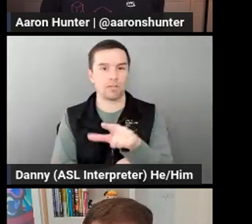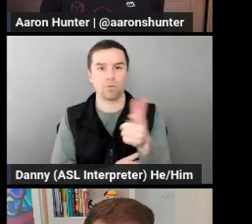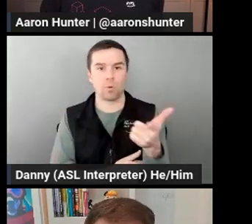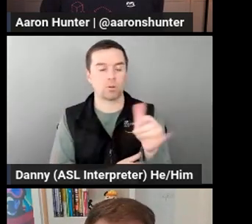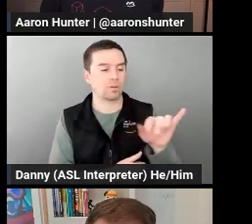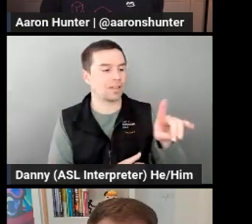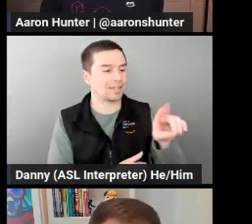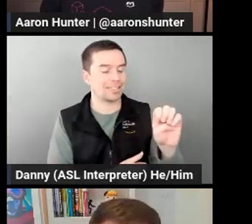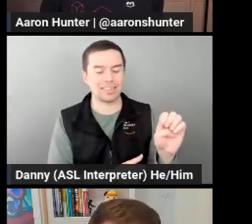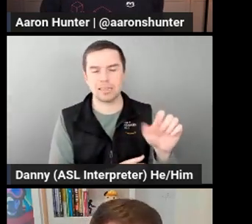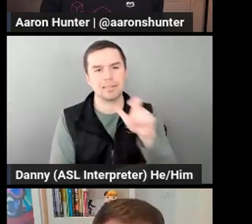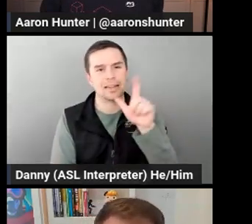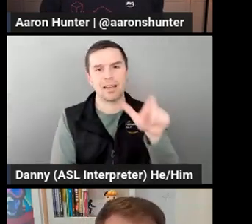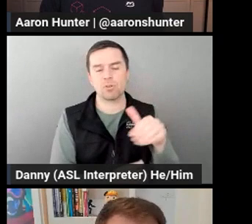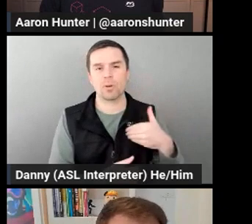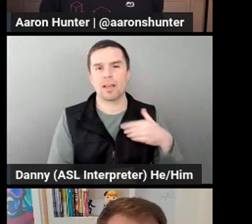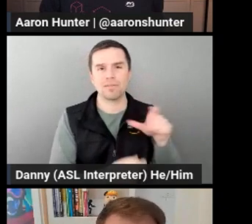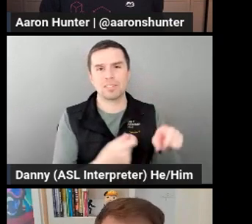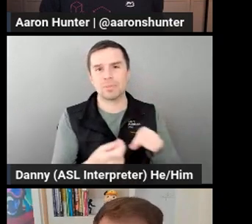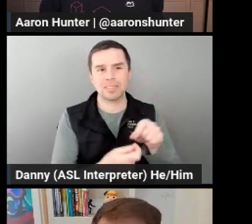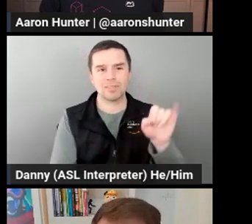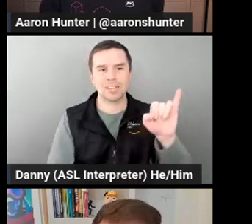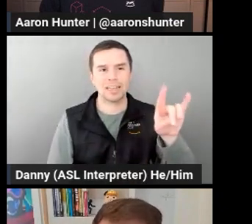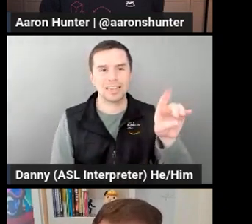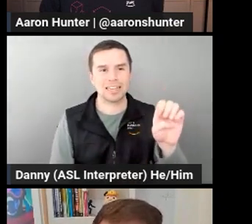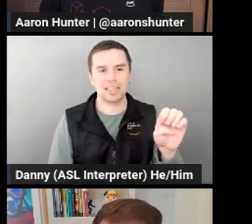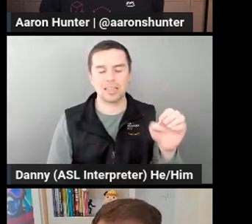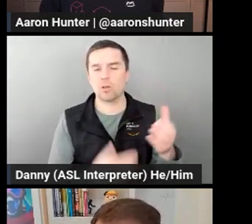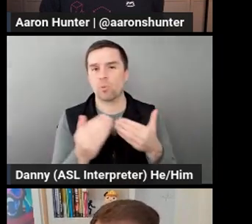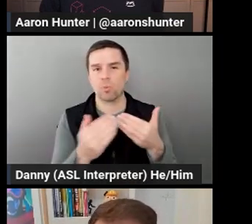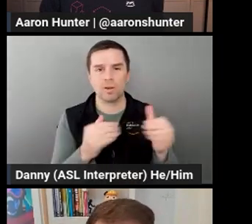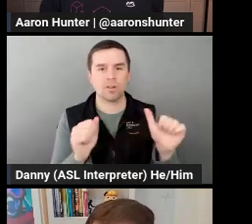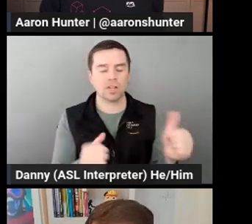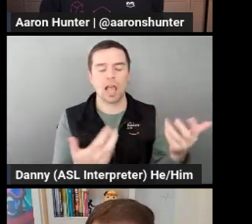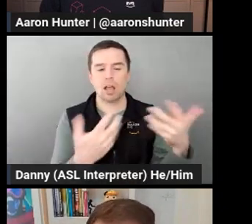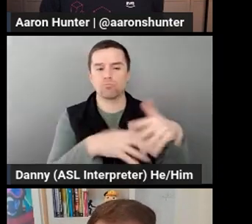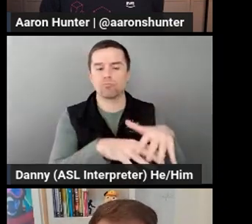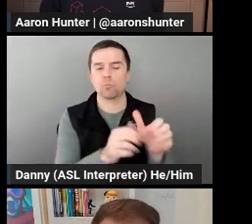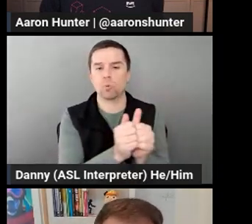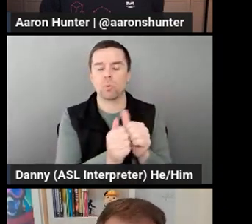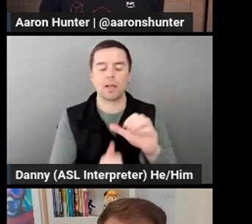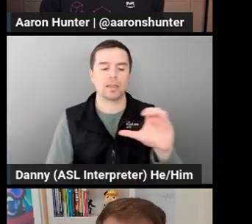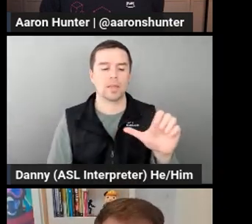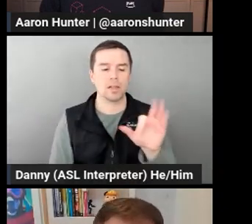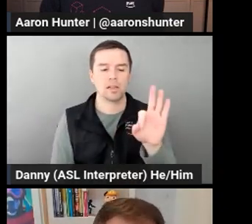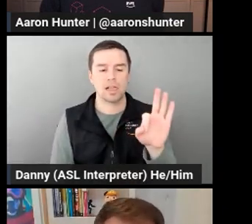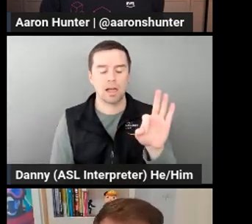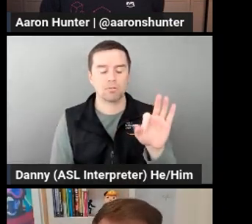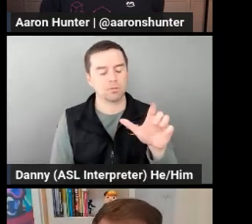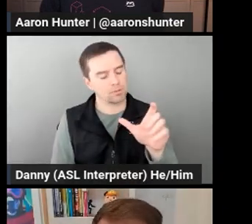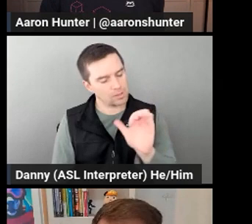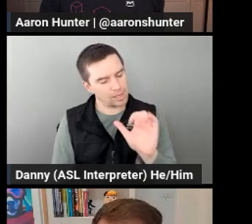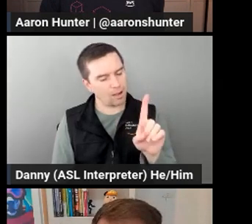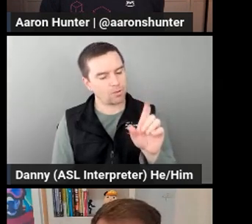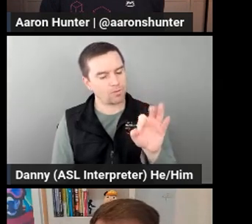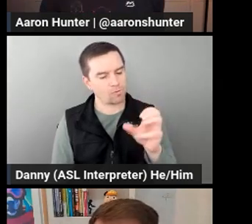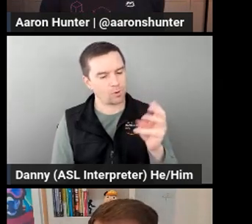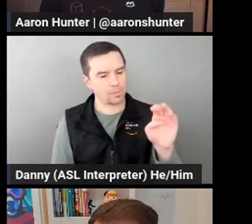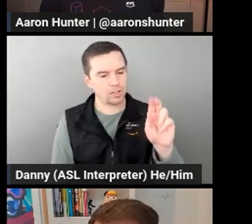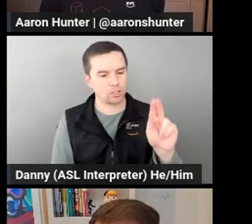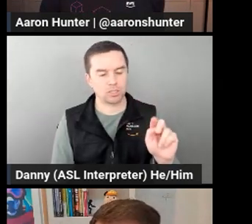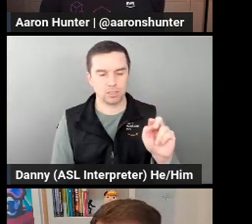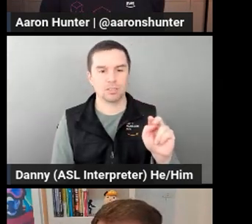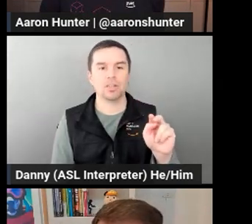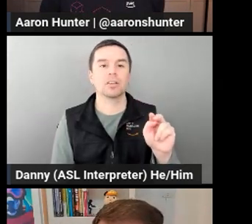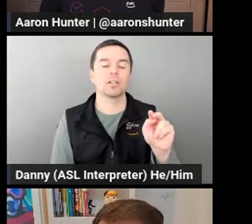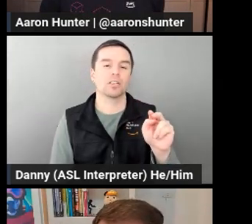a specific IDE, anything that you can work with AWS CloudFormation files with, that's going to work great. And you can see those changes. For